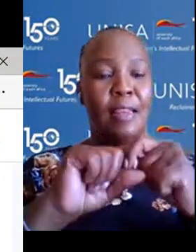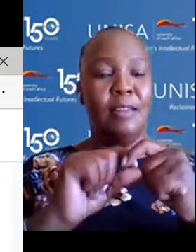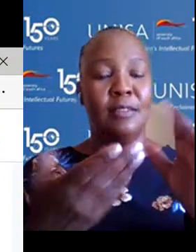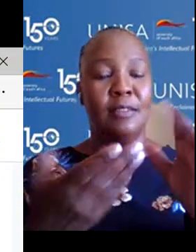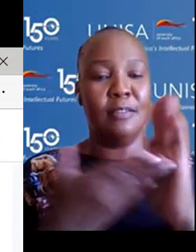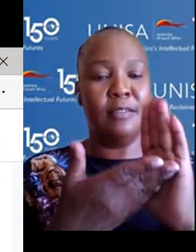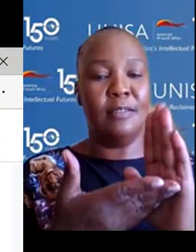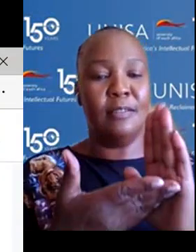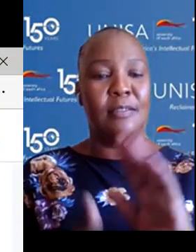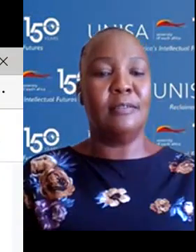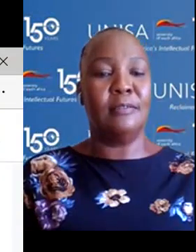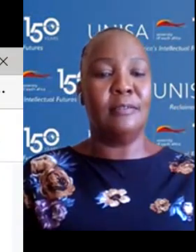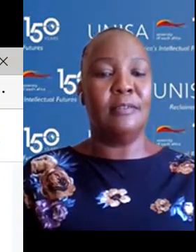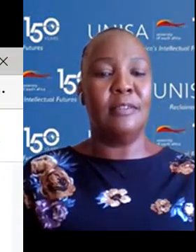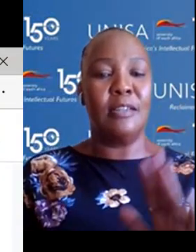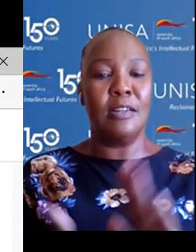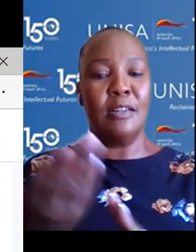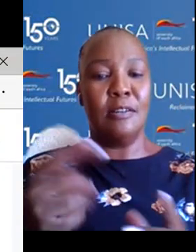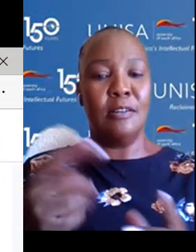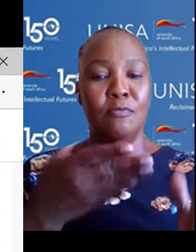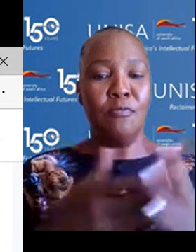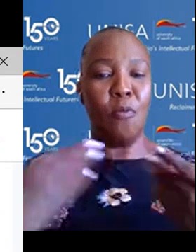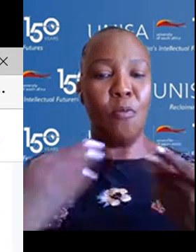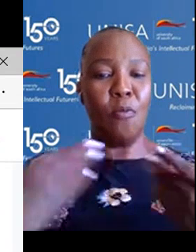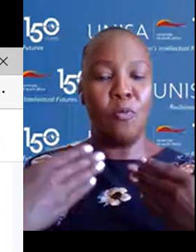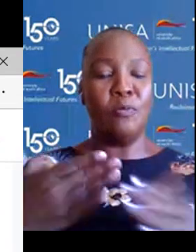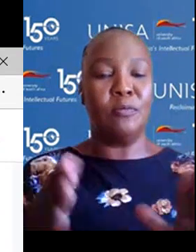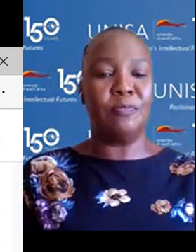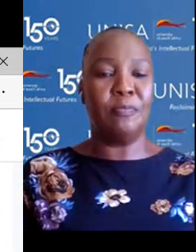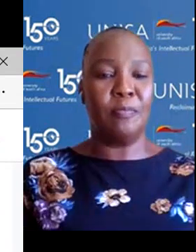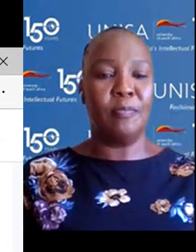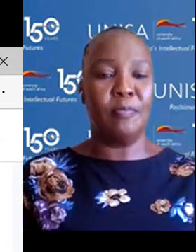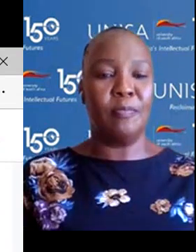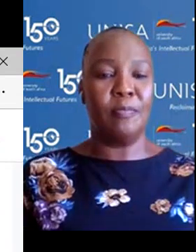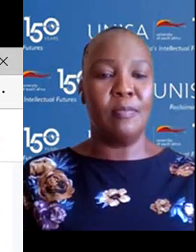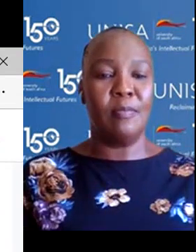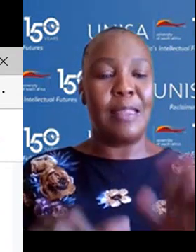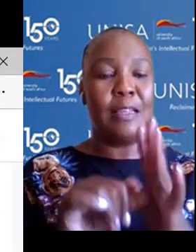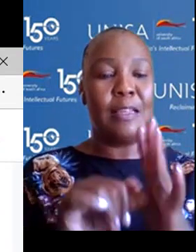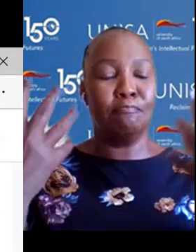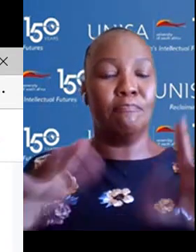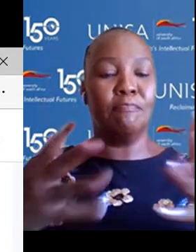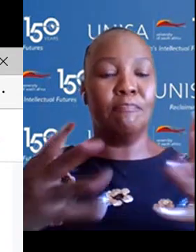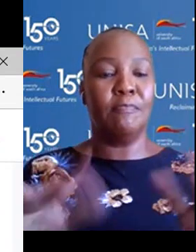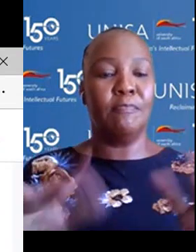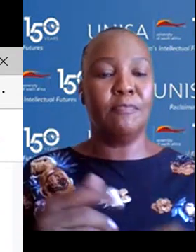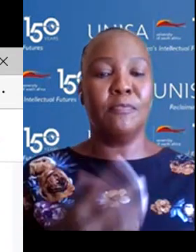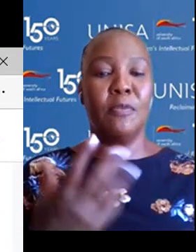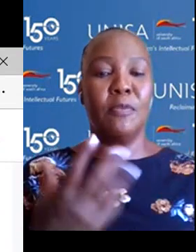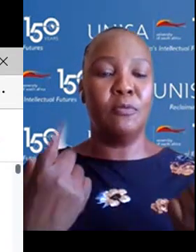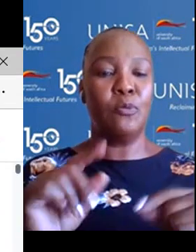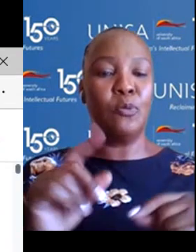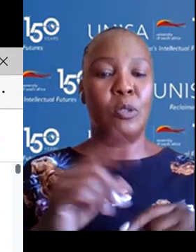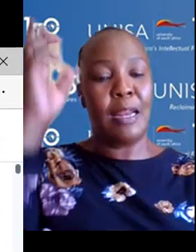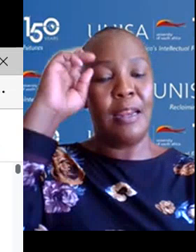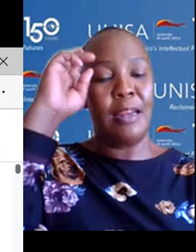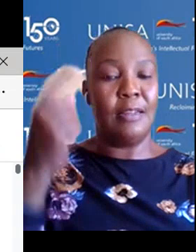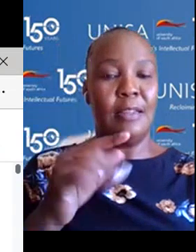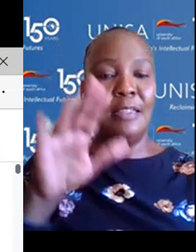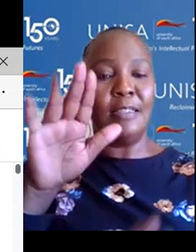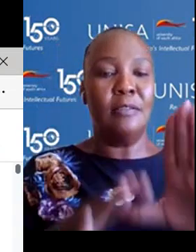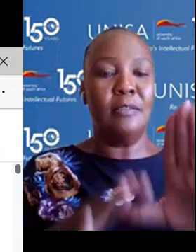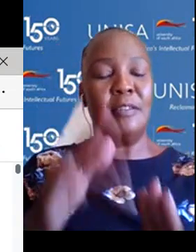there's the learning path. So don't forget this, guys. It's very important. You have to remember that the steps are right over